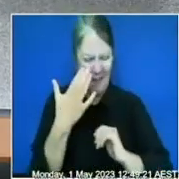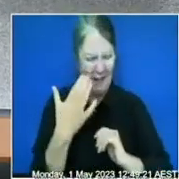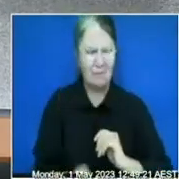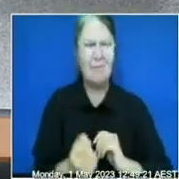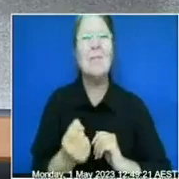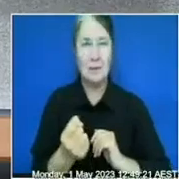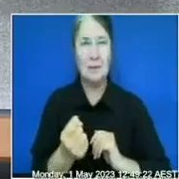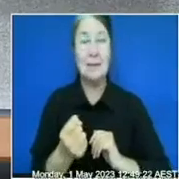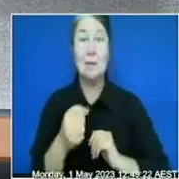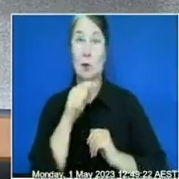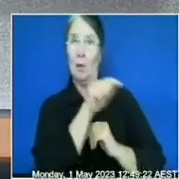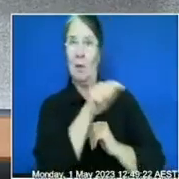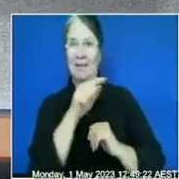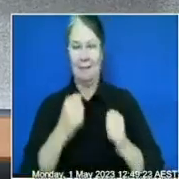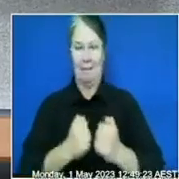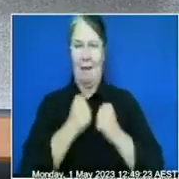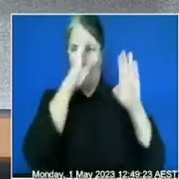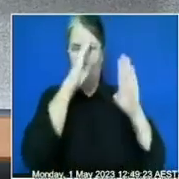moment?